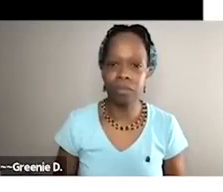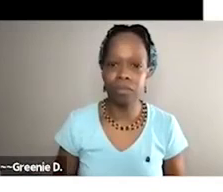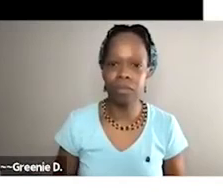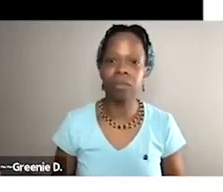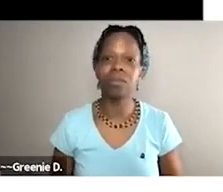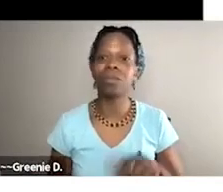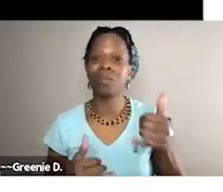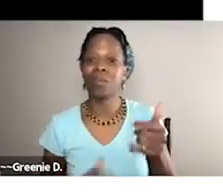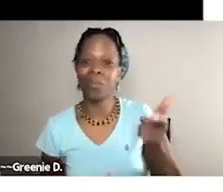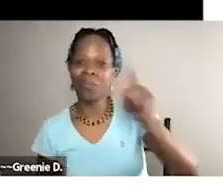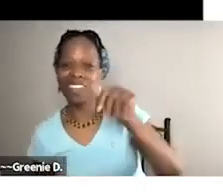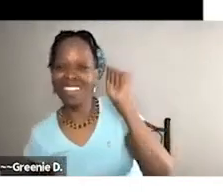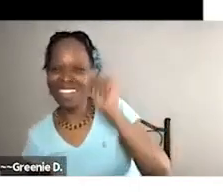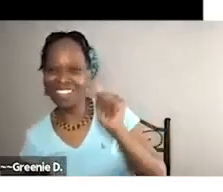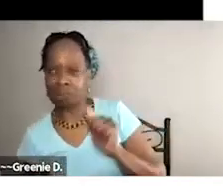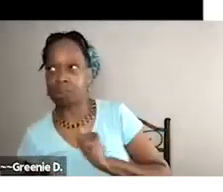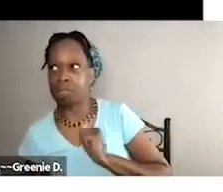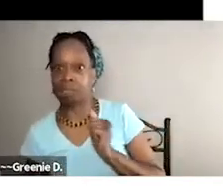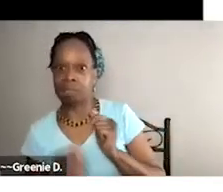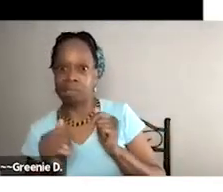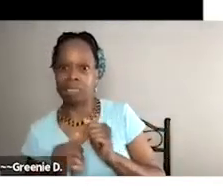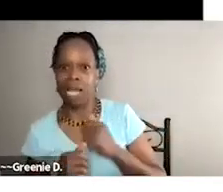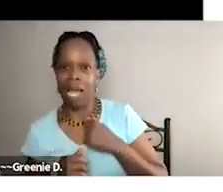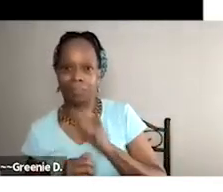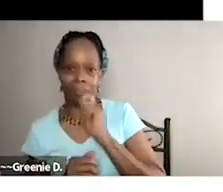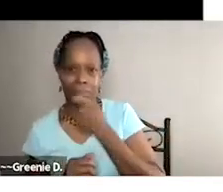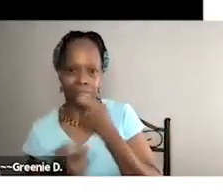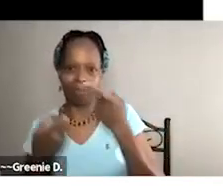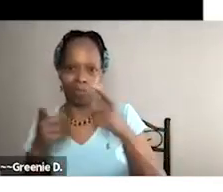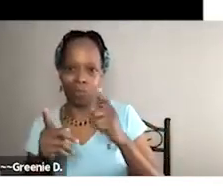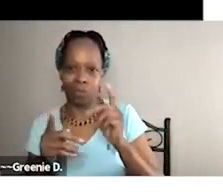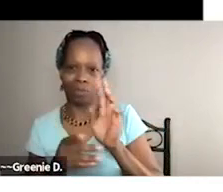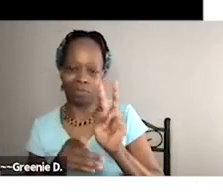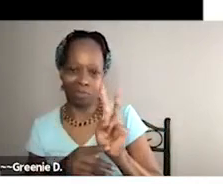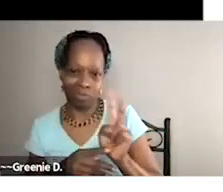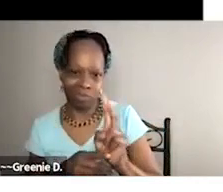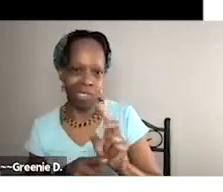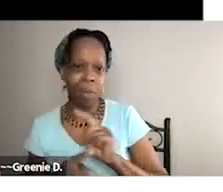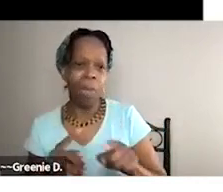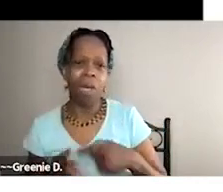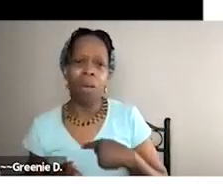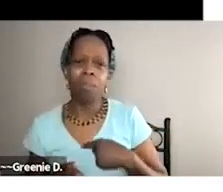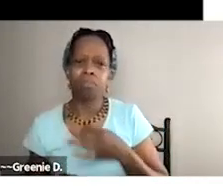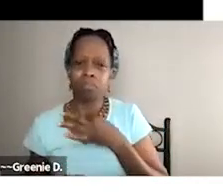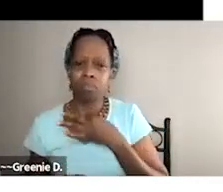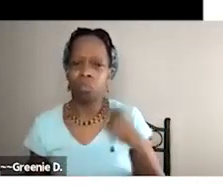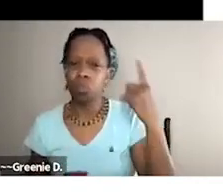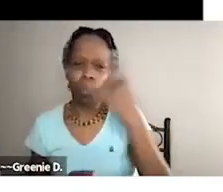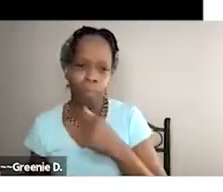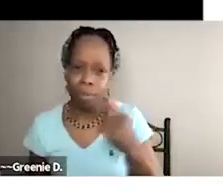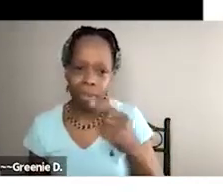Sorry, guys, I forgot I muted myself during the video. But what are the benefits of a welcoming